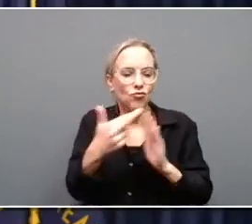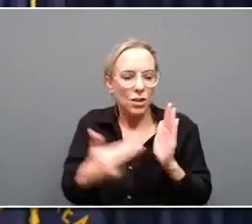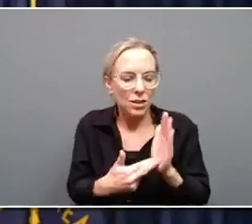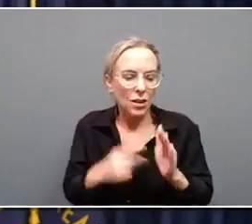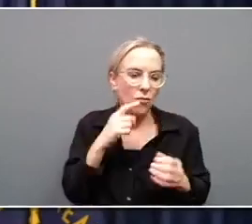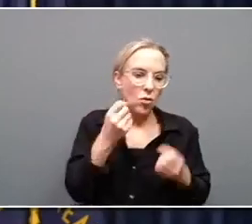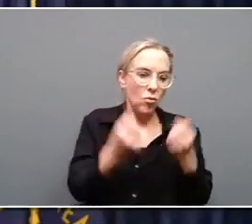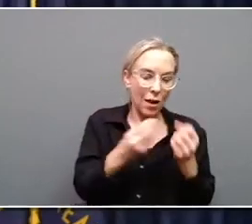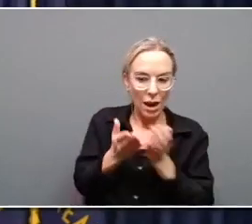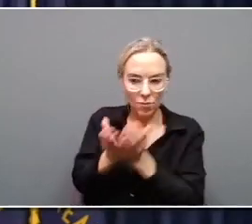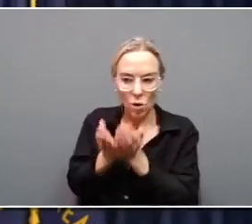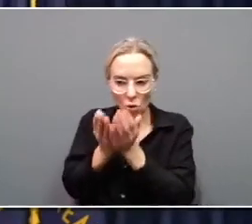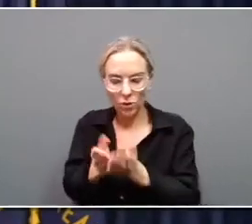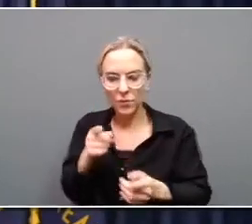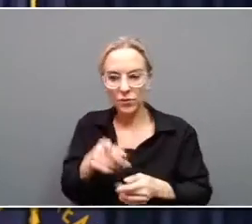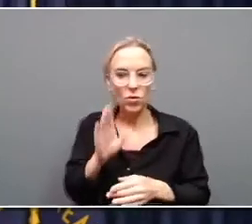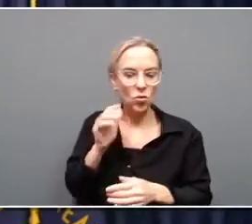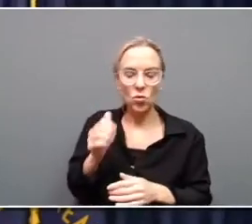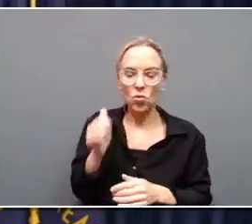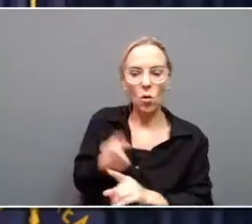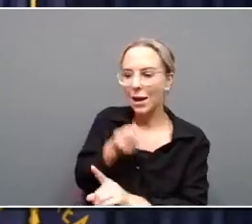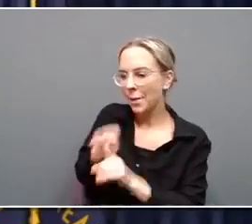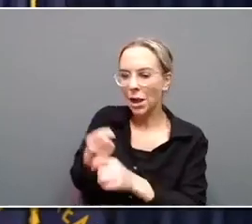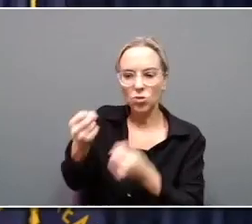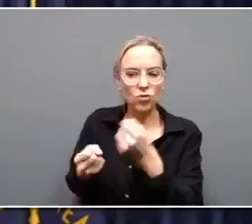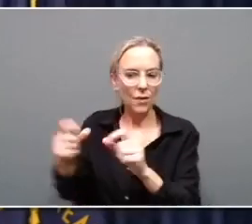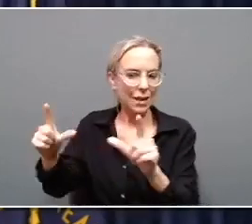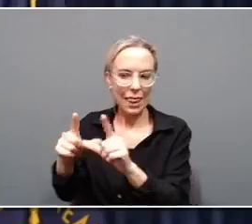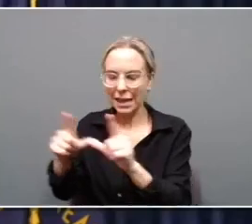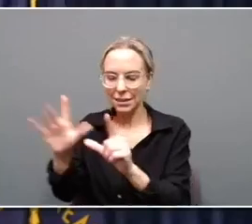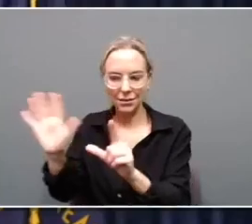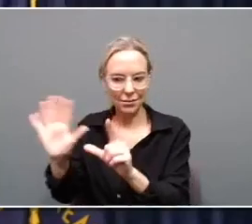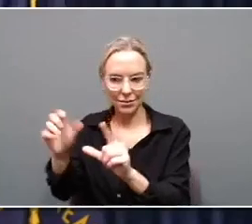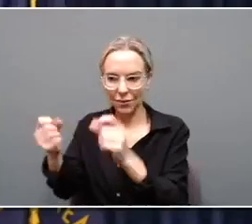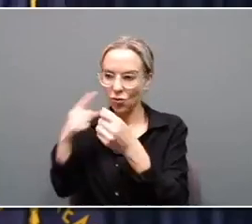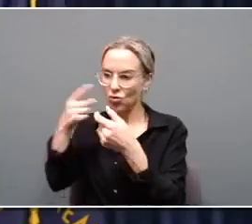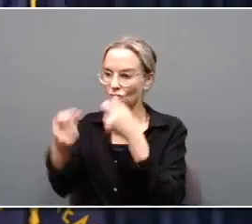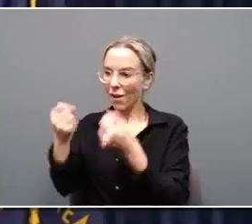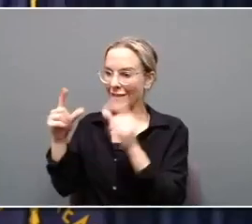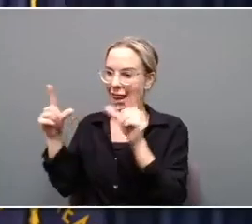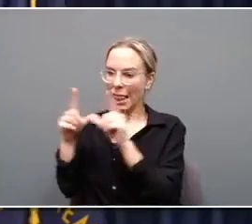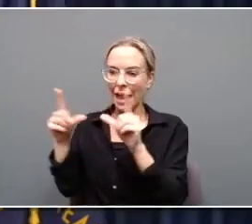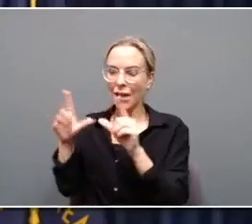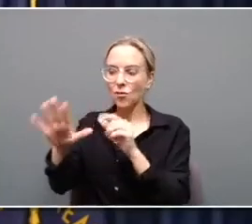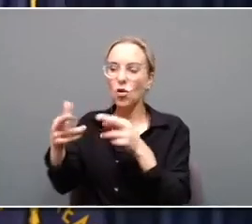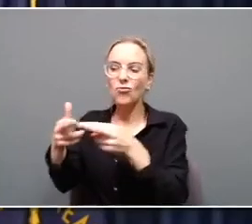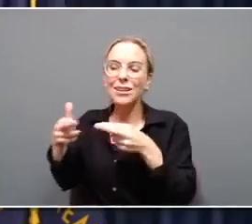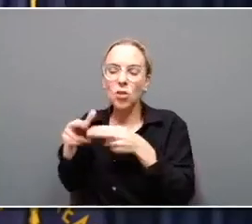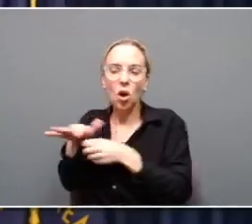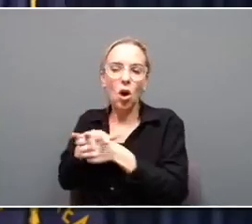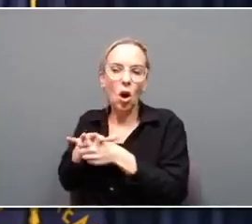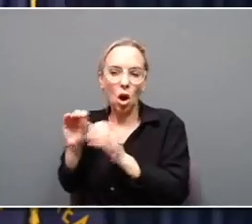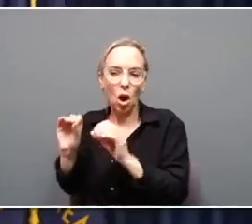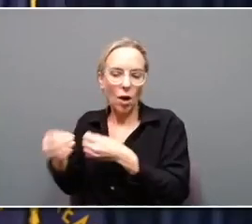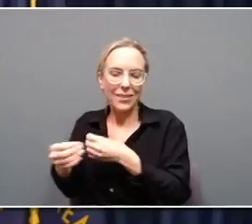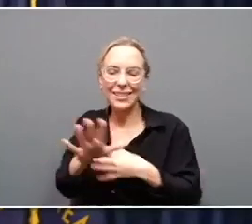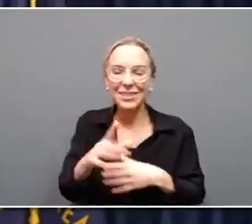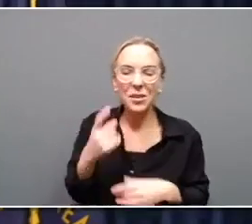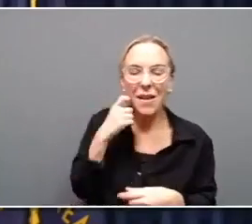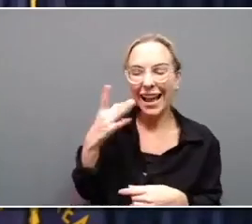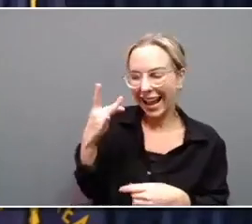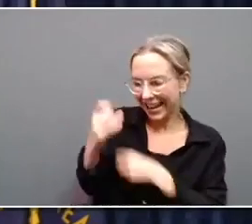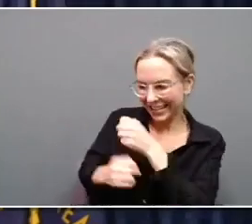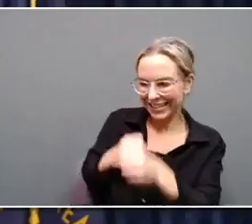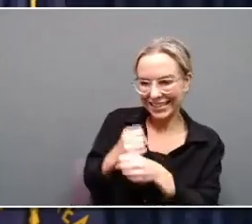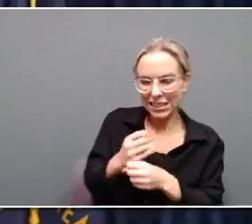will not impact driver's license issuance at the driver's license regional offices. For the past 8 years, parts of this have